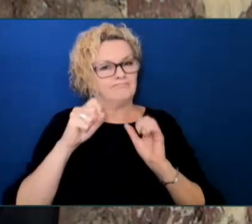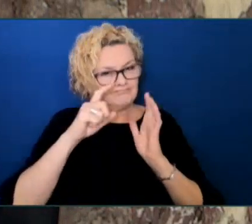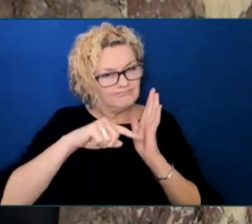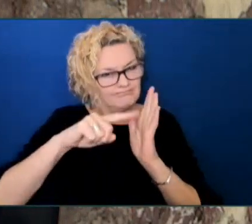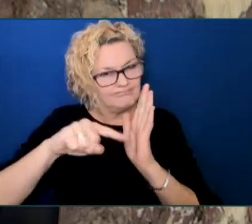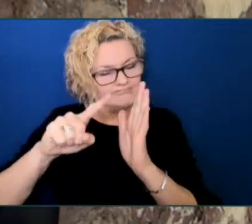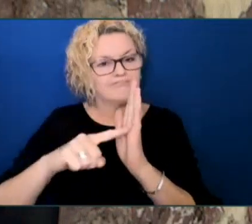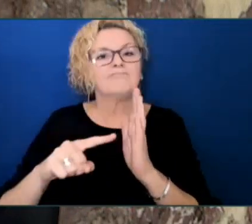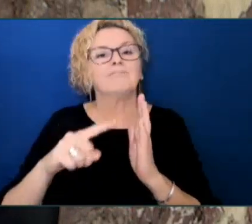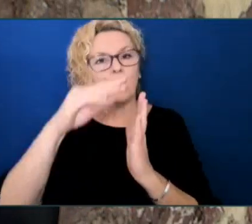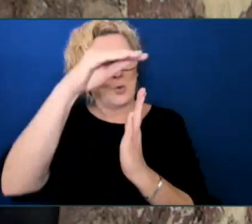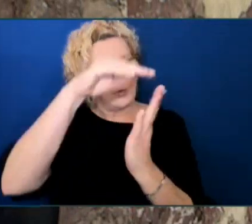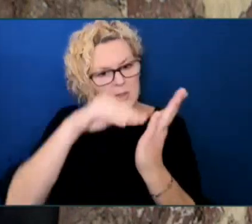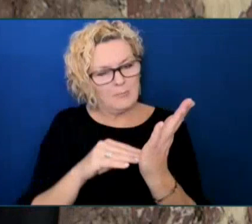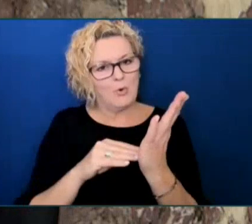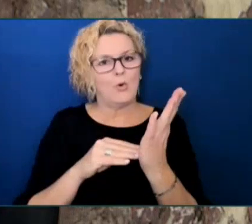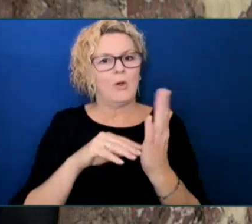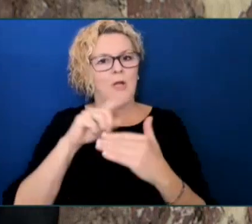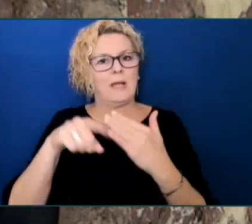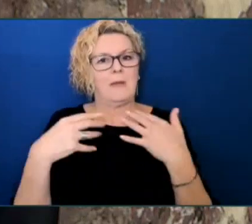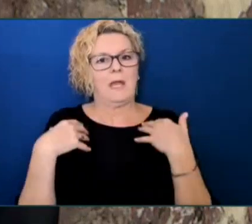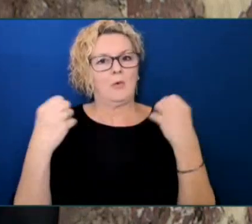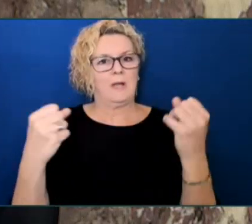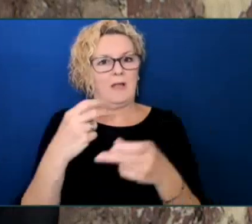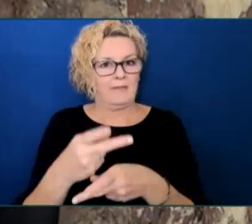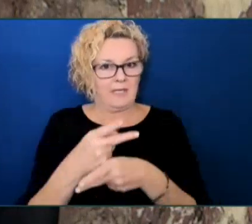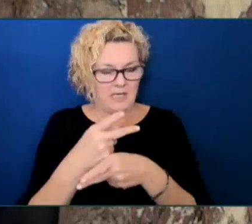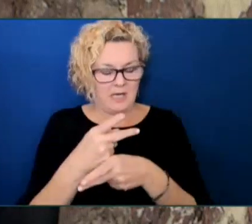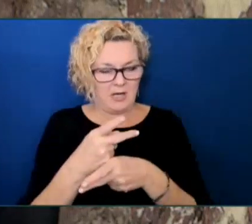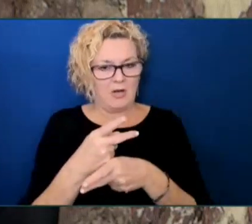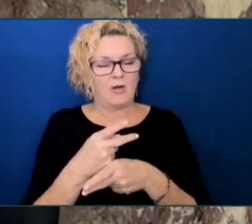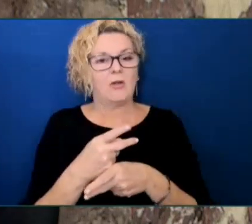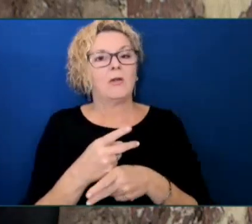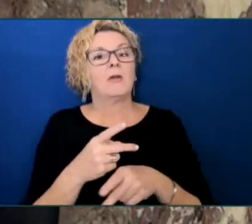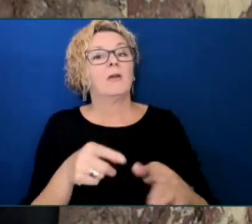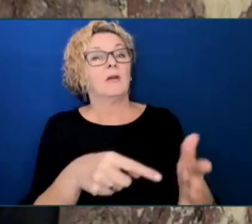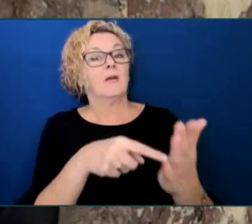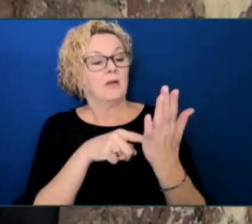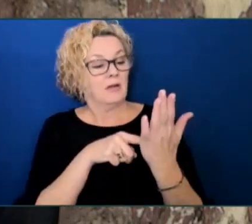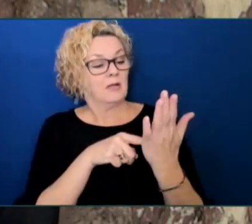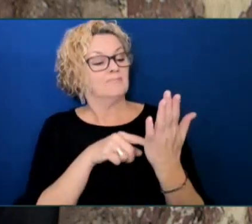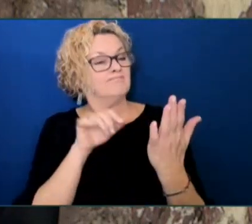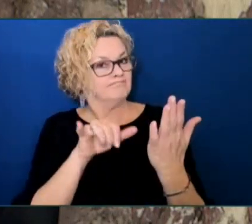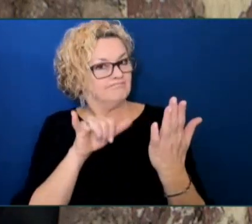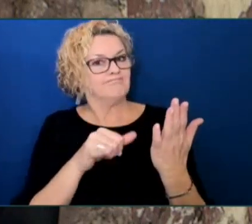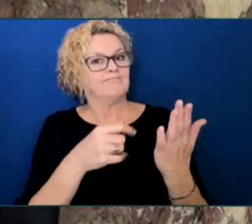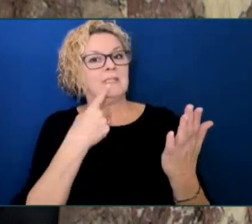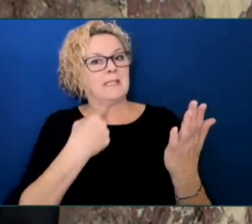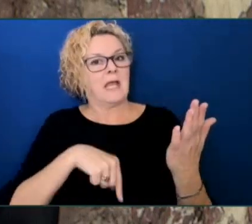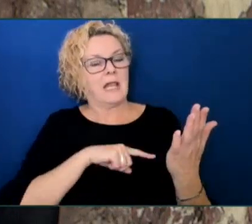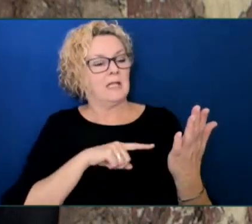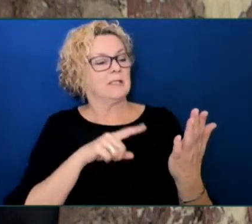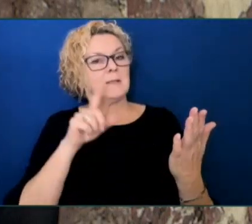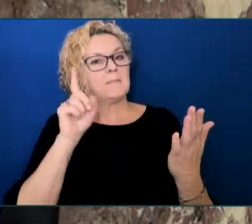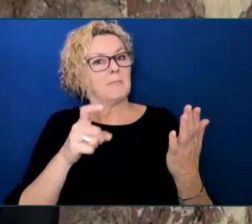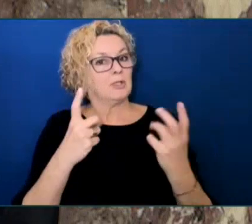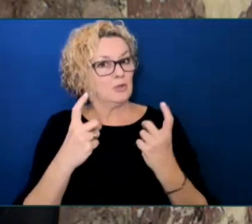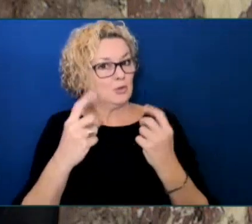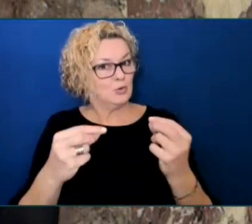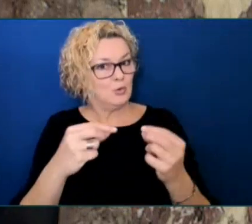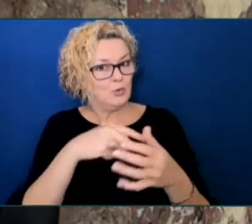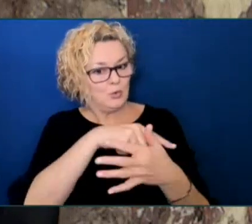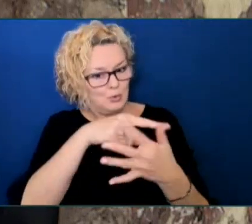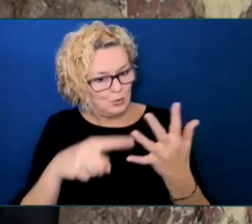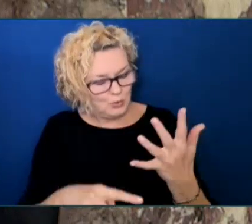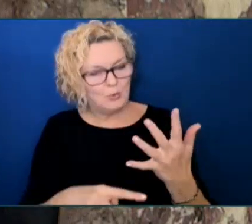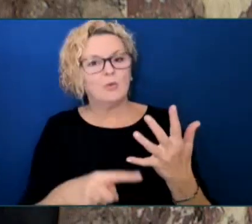direction, Honourable Speaker, to where we need to go, where we are and where we need to go in the future in dealing with racism in the